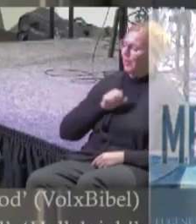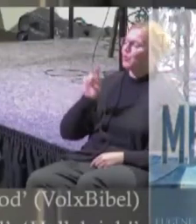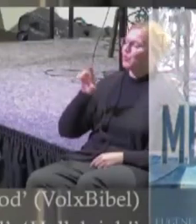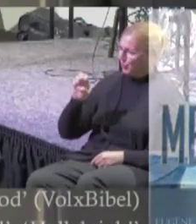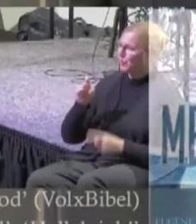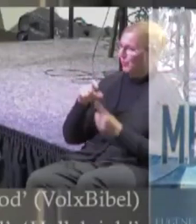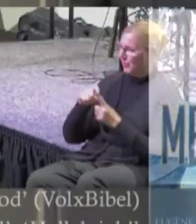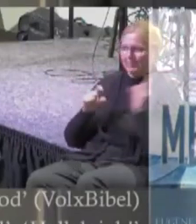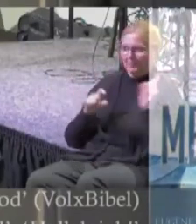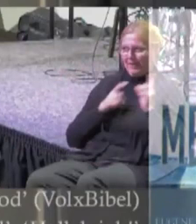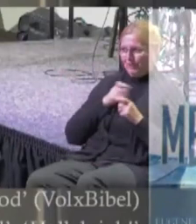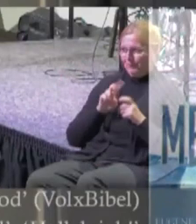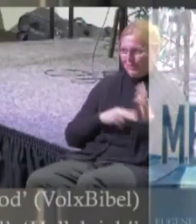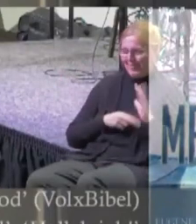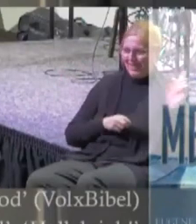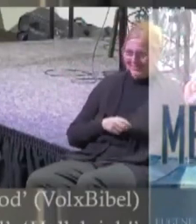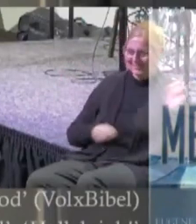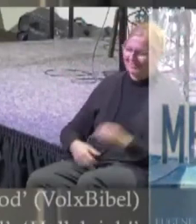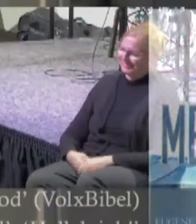I'm a coward, sorry.